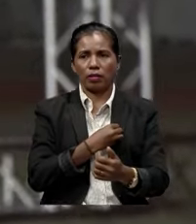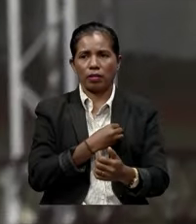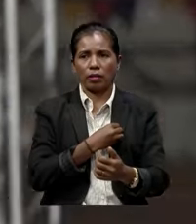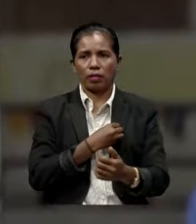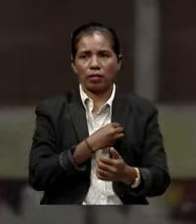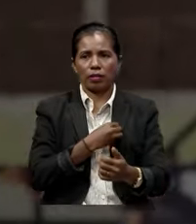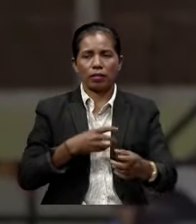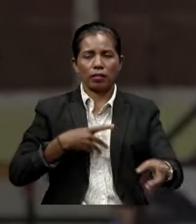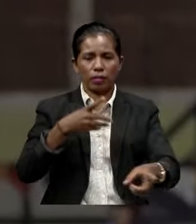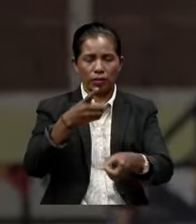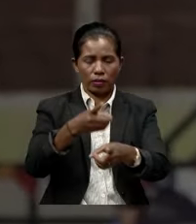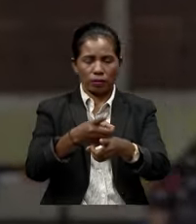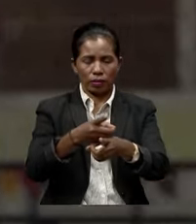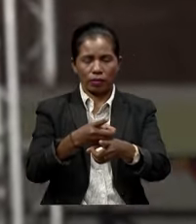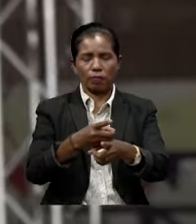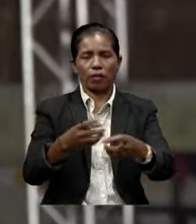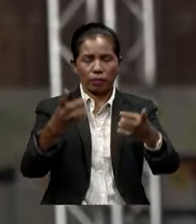to self-determination.